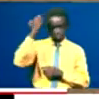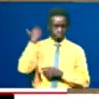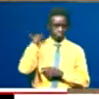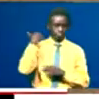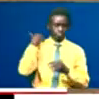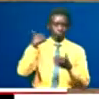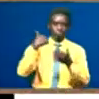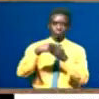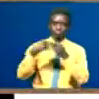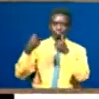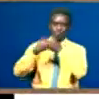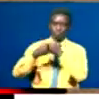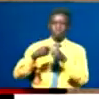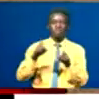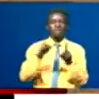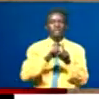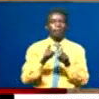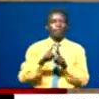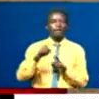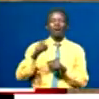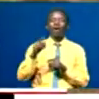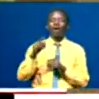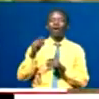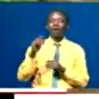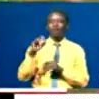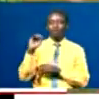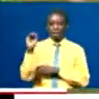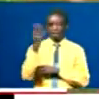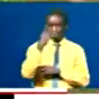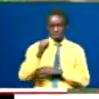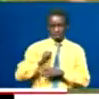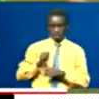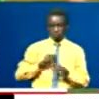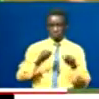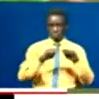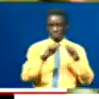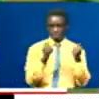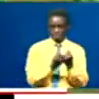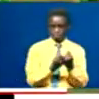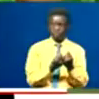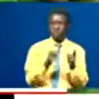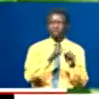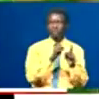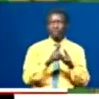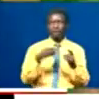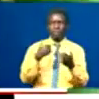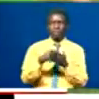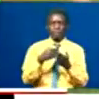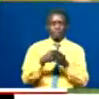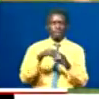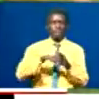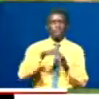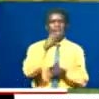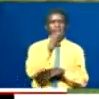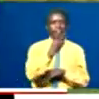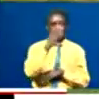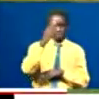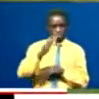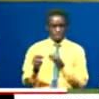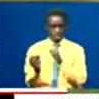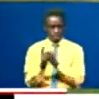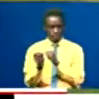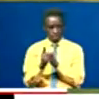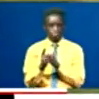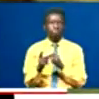team, Harambee Starlets, will play an international friendly match against Albania on April 11 in Tirana. This is the first